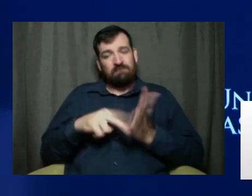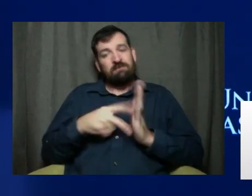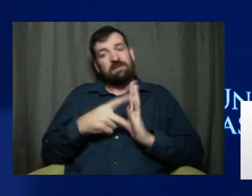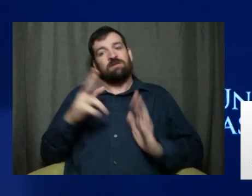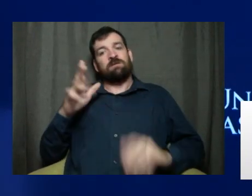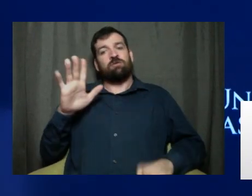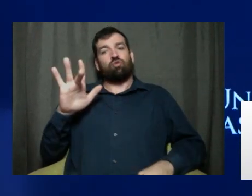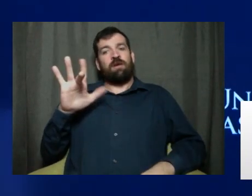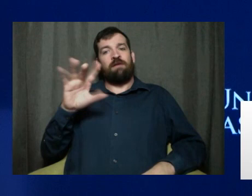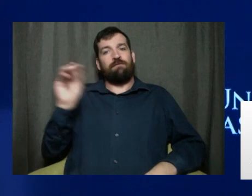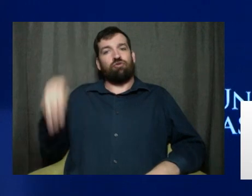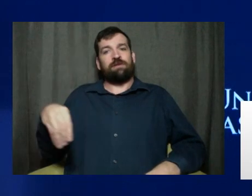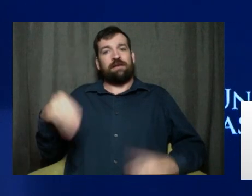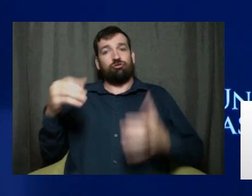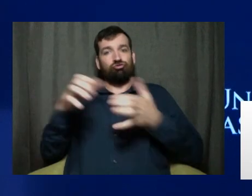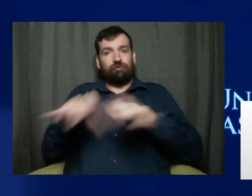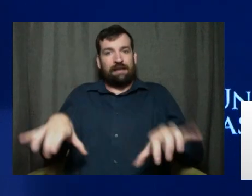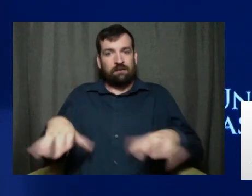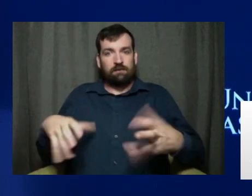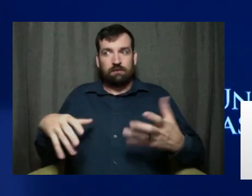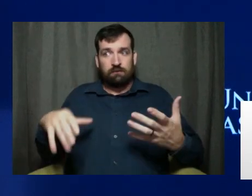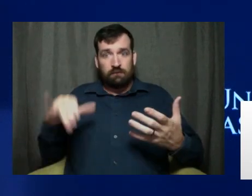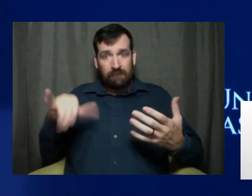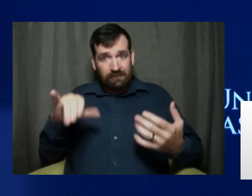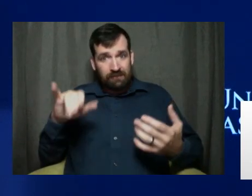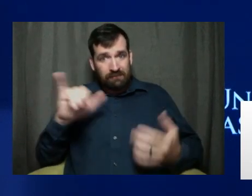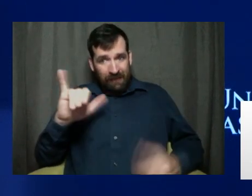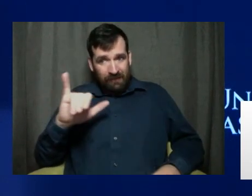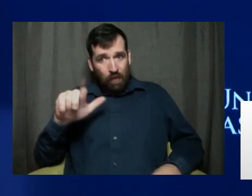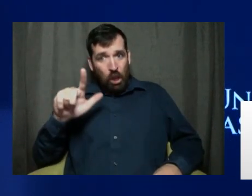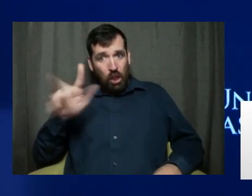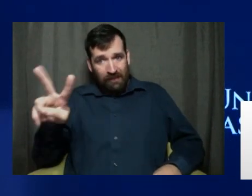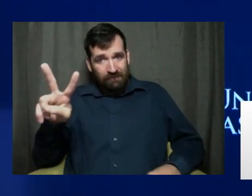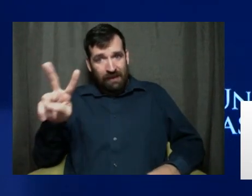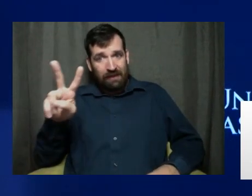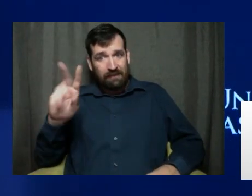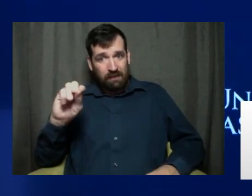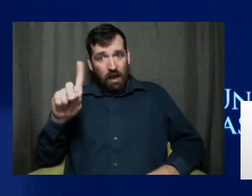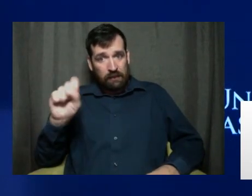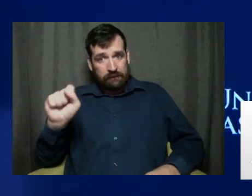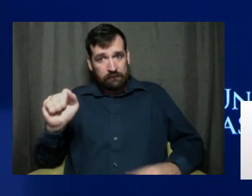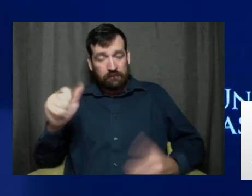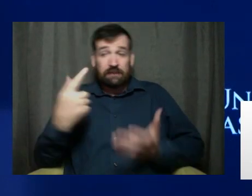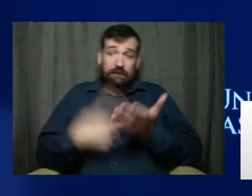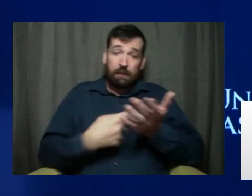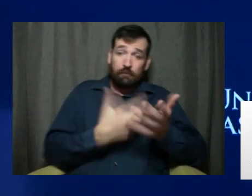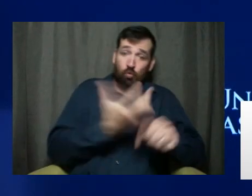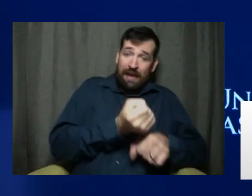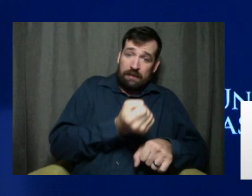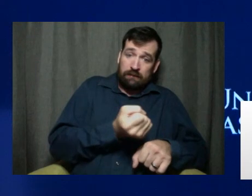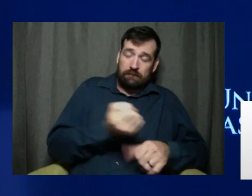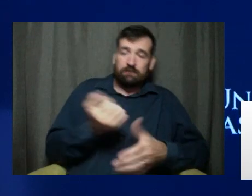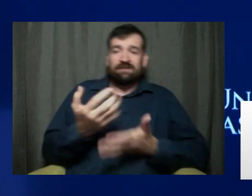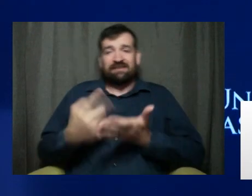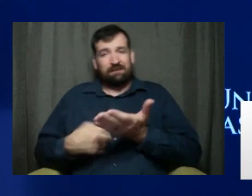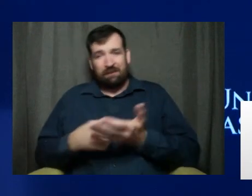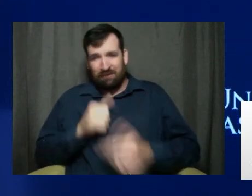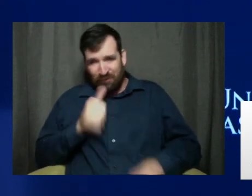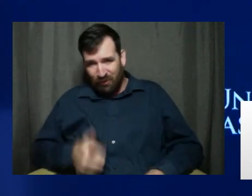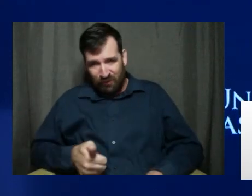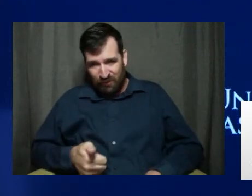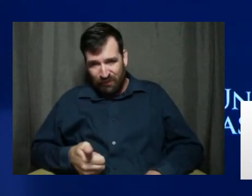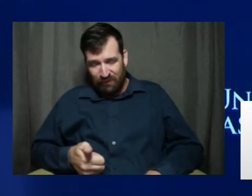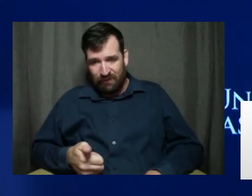everybody, those are like Vegas odds. Sometimes you win those odds and sometimes you don't win those odds. And